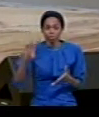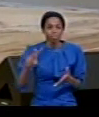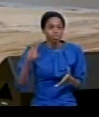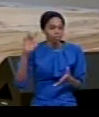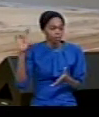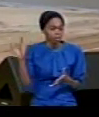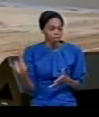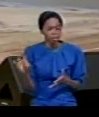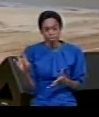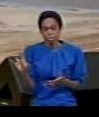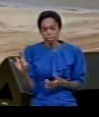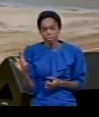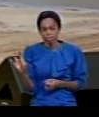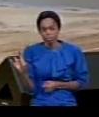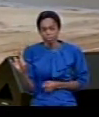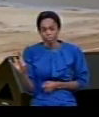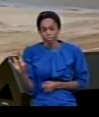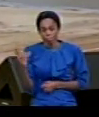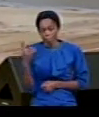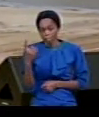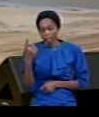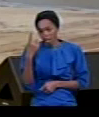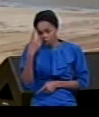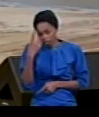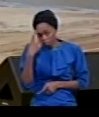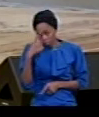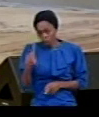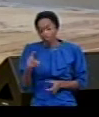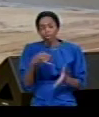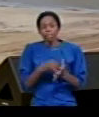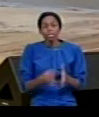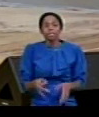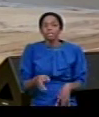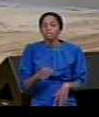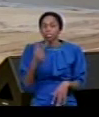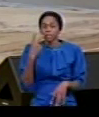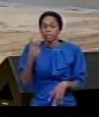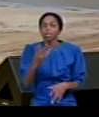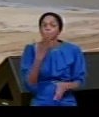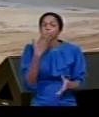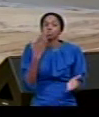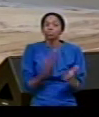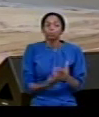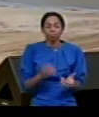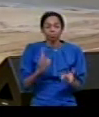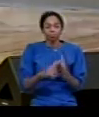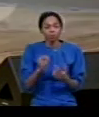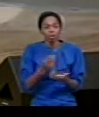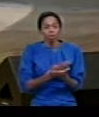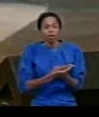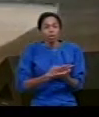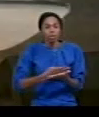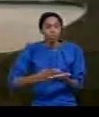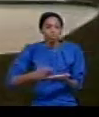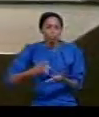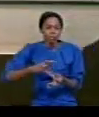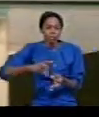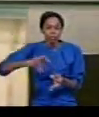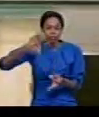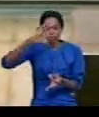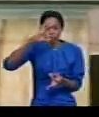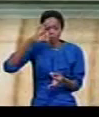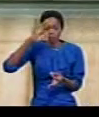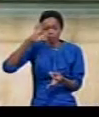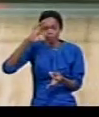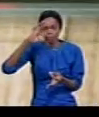In verse 28, for it seemed good to the Holy Ghost. It seemed good to the Holy